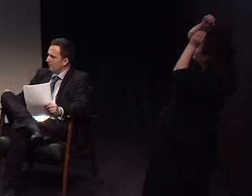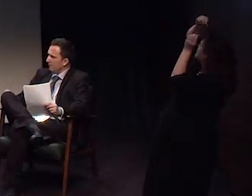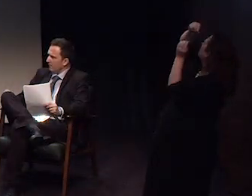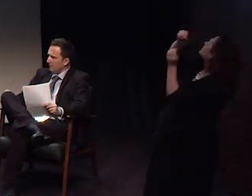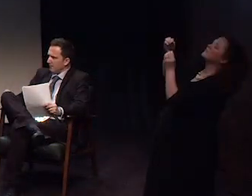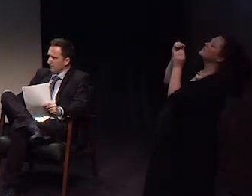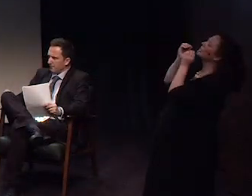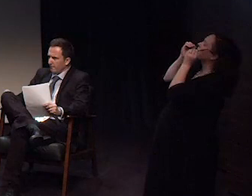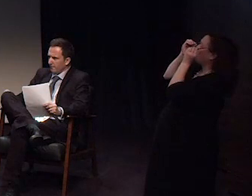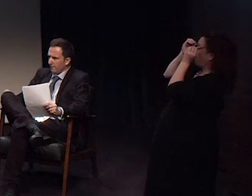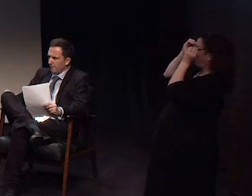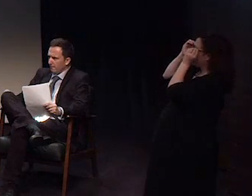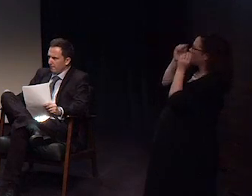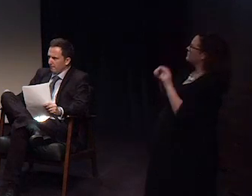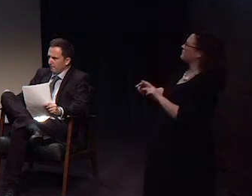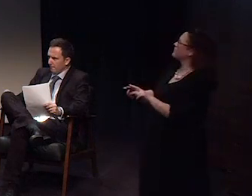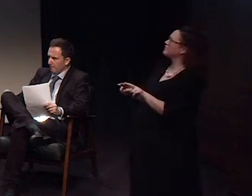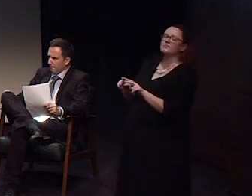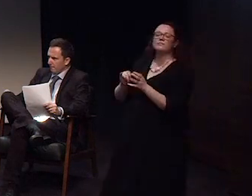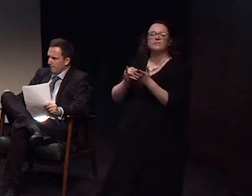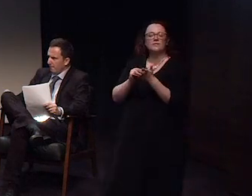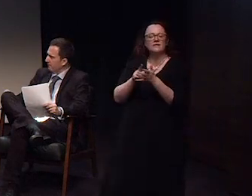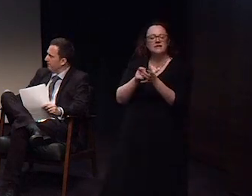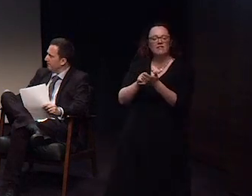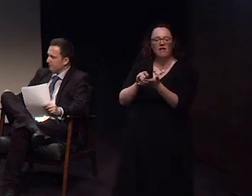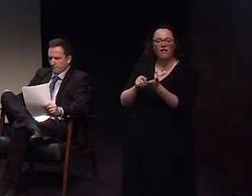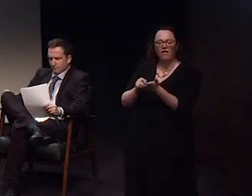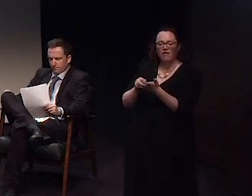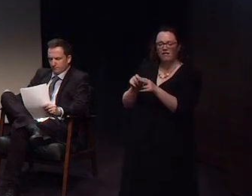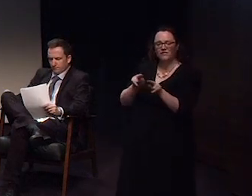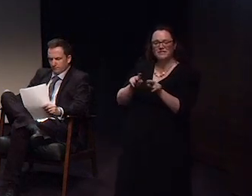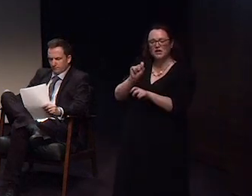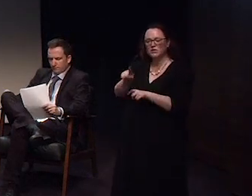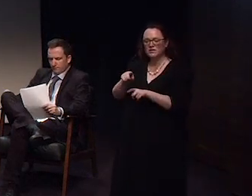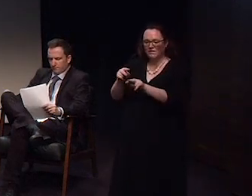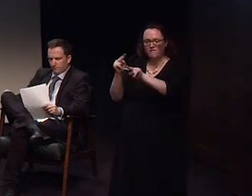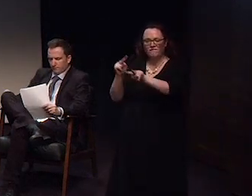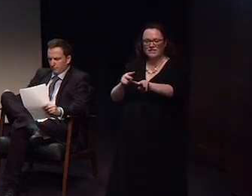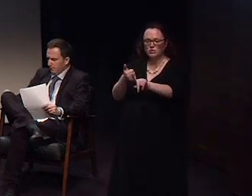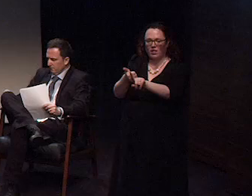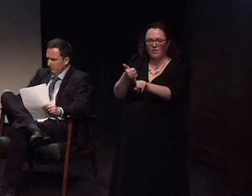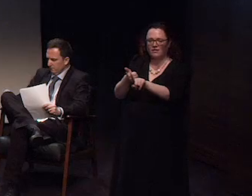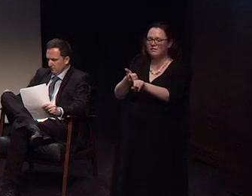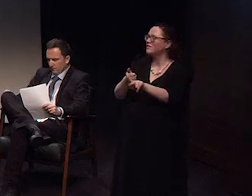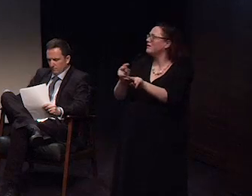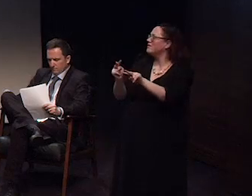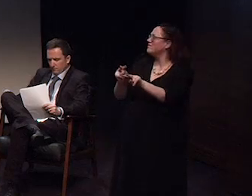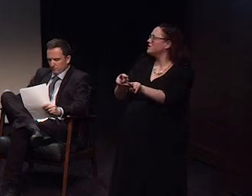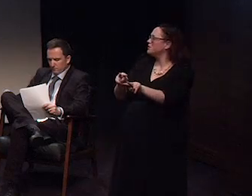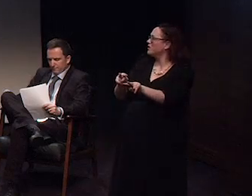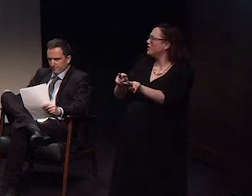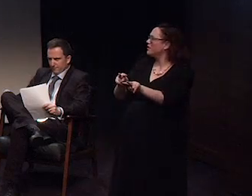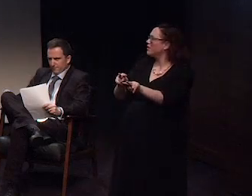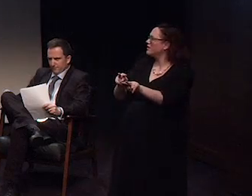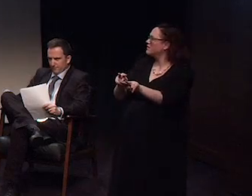SARA is perceived as a visual aid and an emotional support, because for bystander, it's easier to adapt to images than